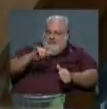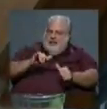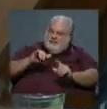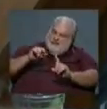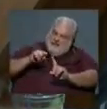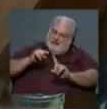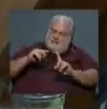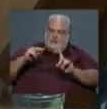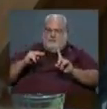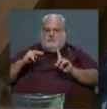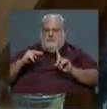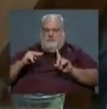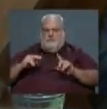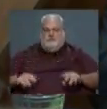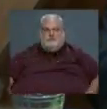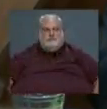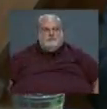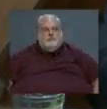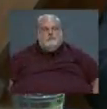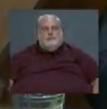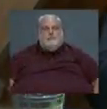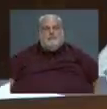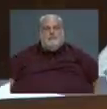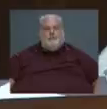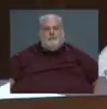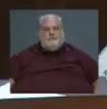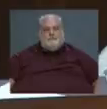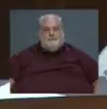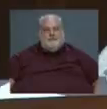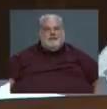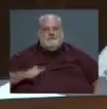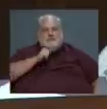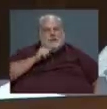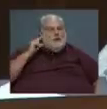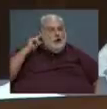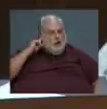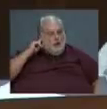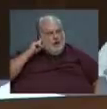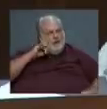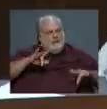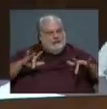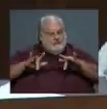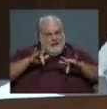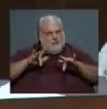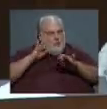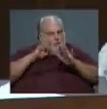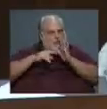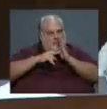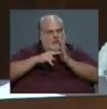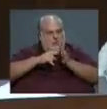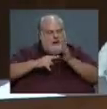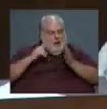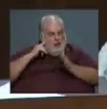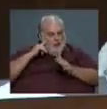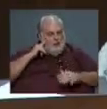said from a planning standpoint. That was not what I heard, and the tape will reveal what I heard, okay?